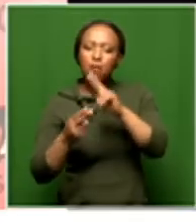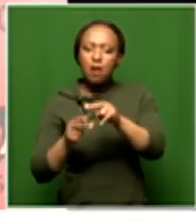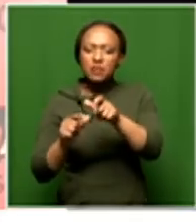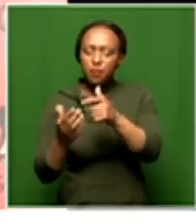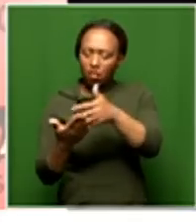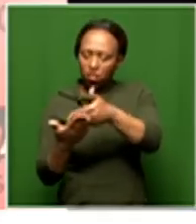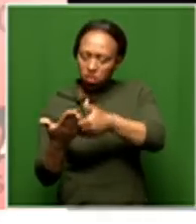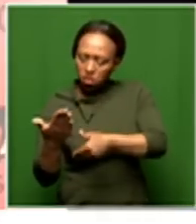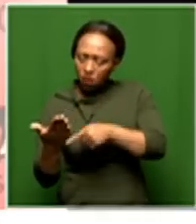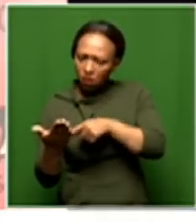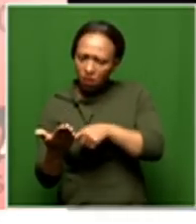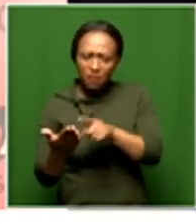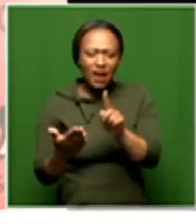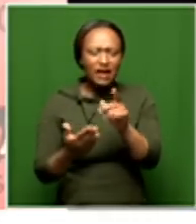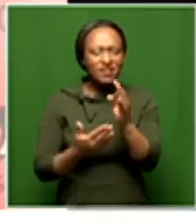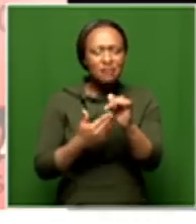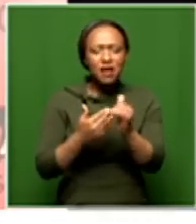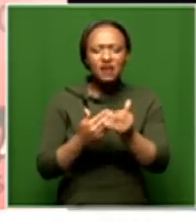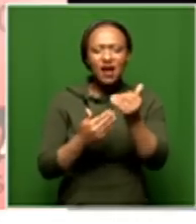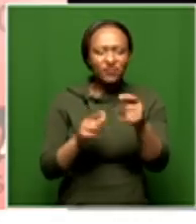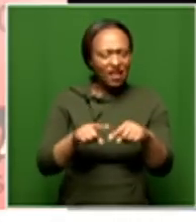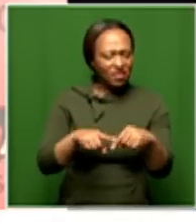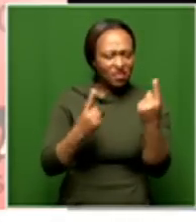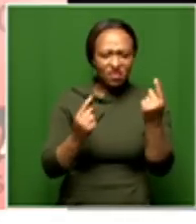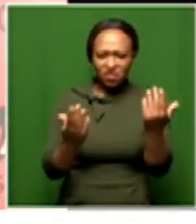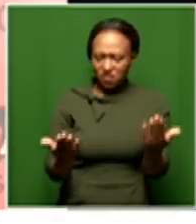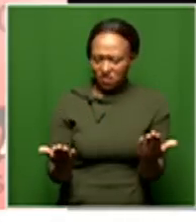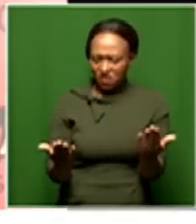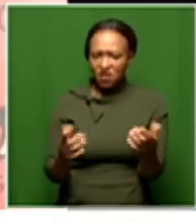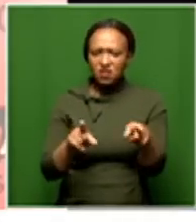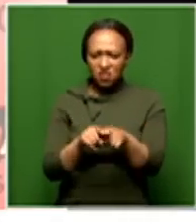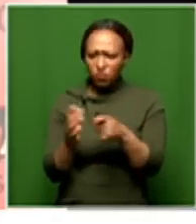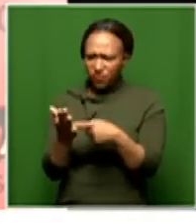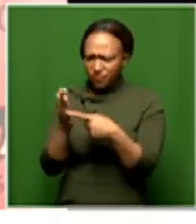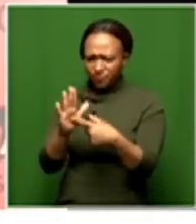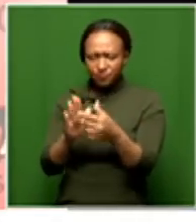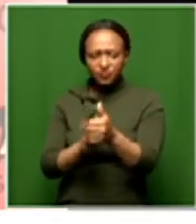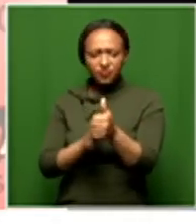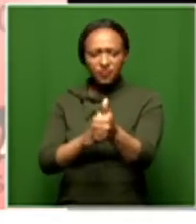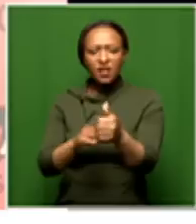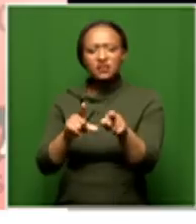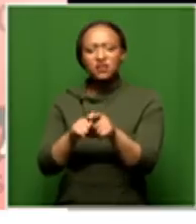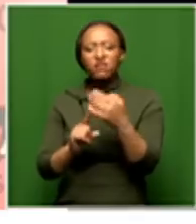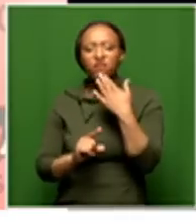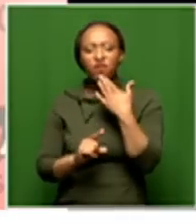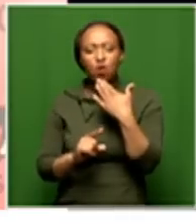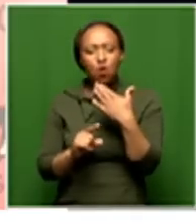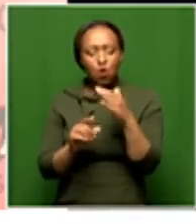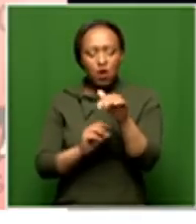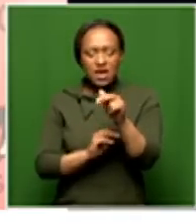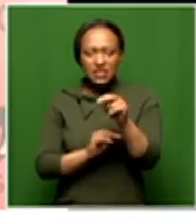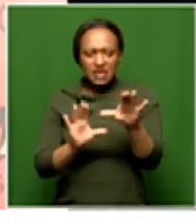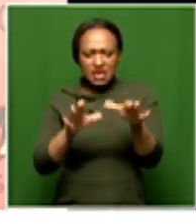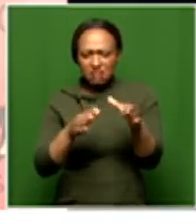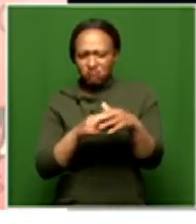we actually were able to demonstrate to him per se, as well as to the leadership, the collective leadership of the movement,